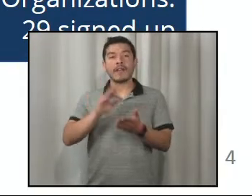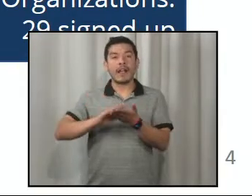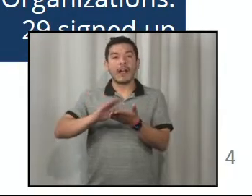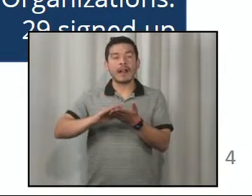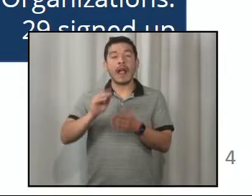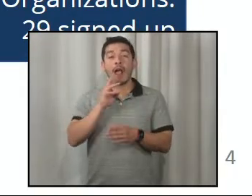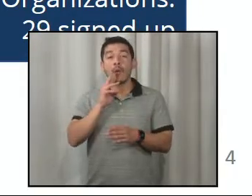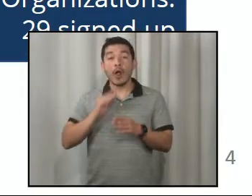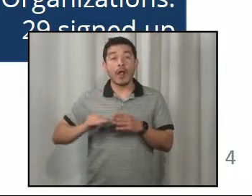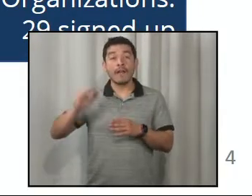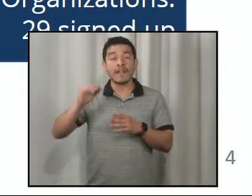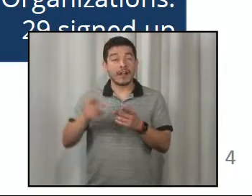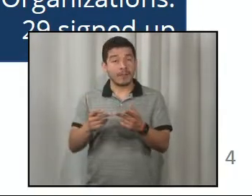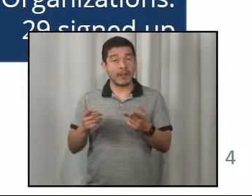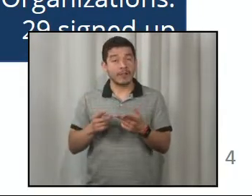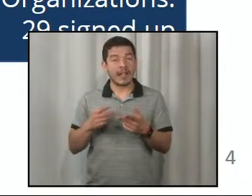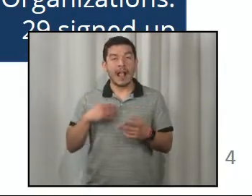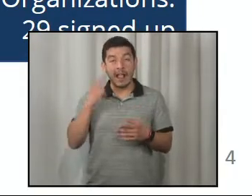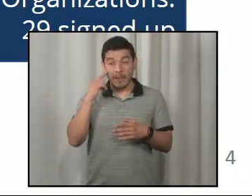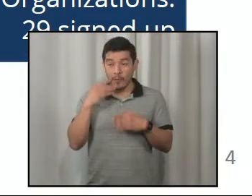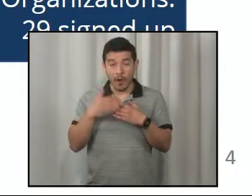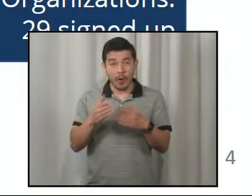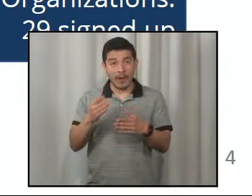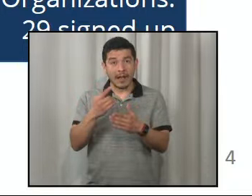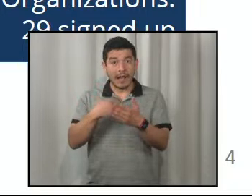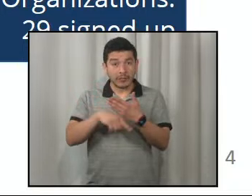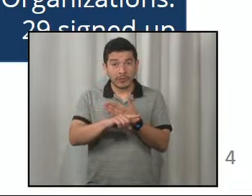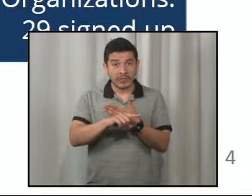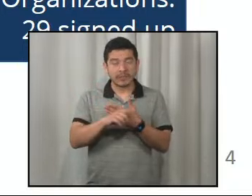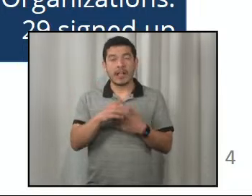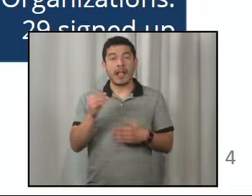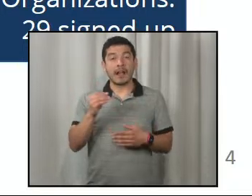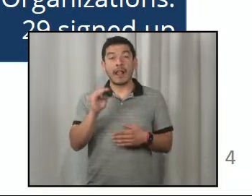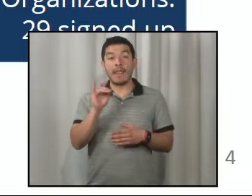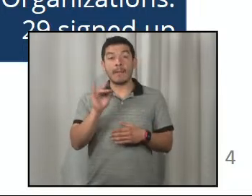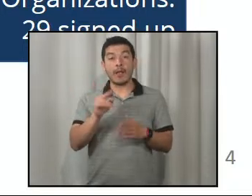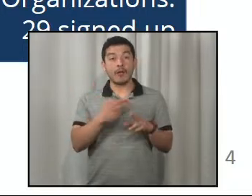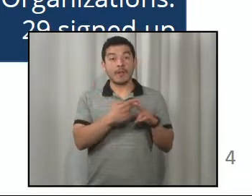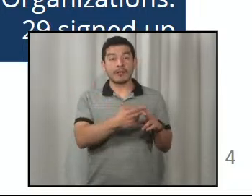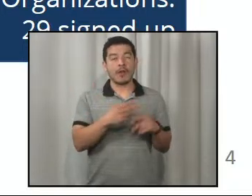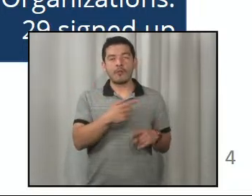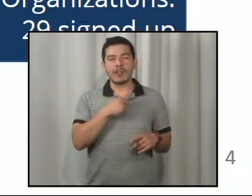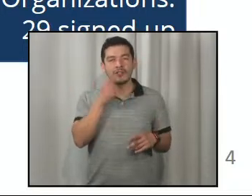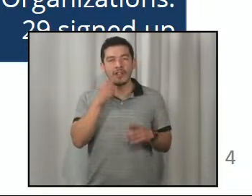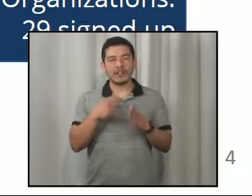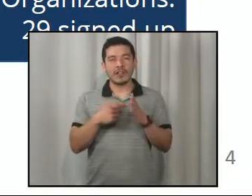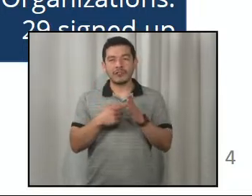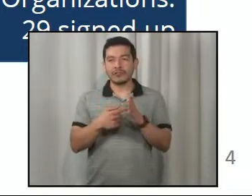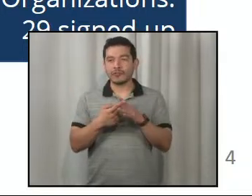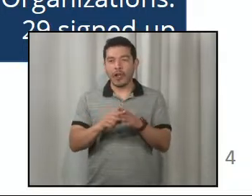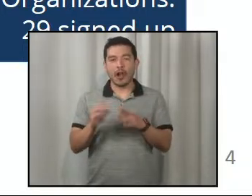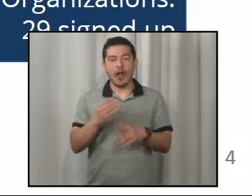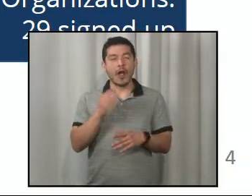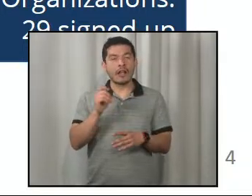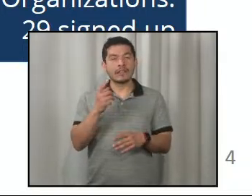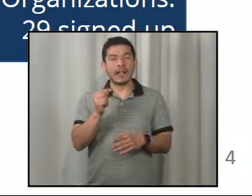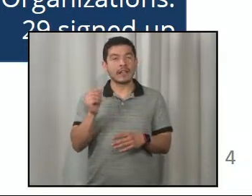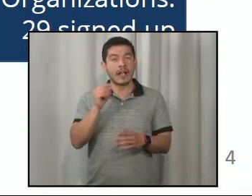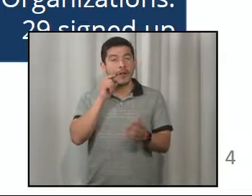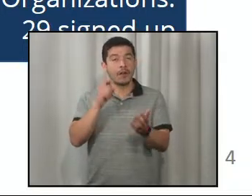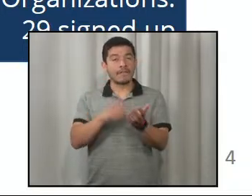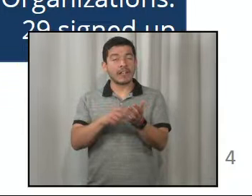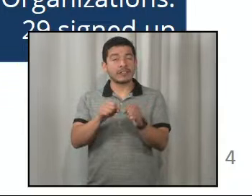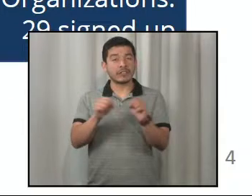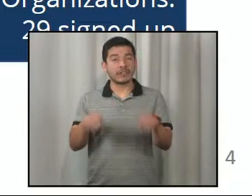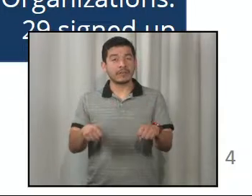filling site. That'll be open, we believe, next week. And as you heard the mayor mention, we launched our text and notification system. One of the